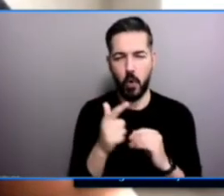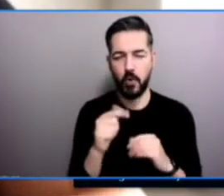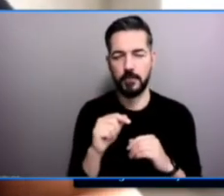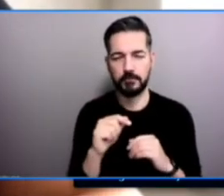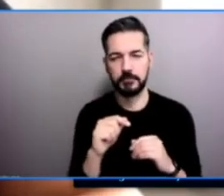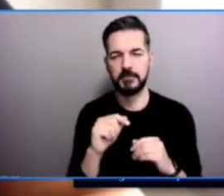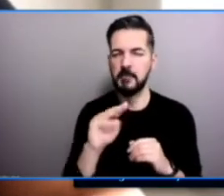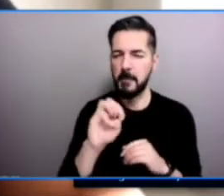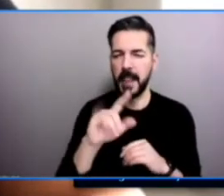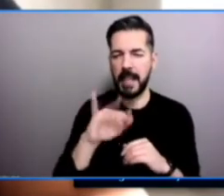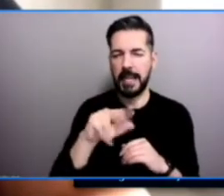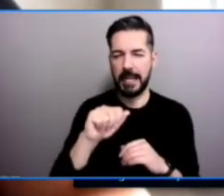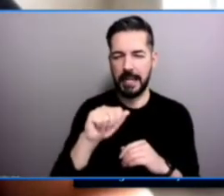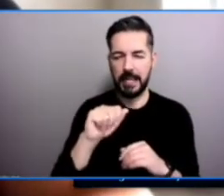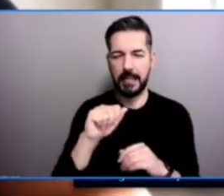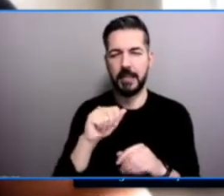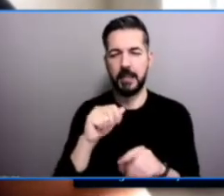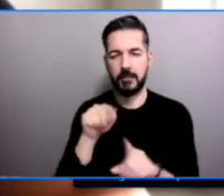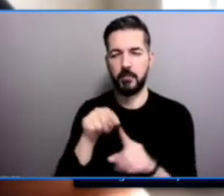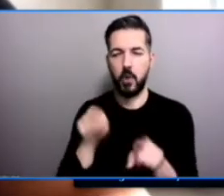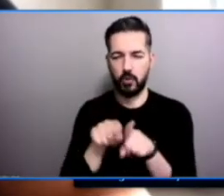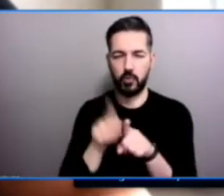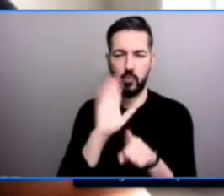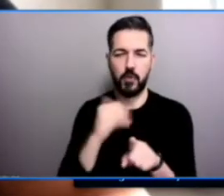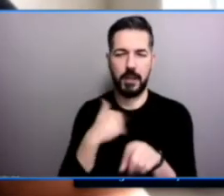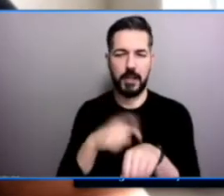see sometimes a lot of maybe